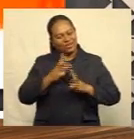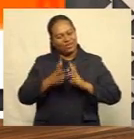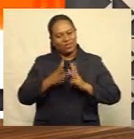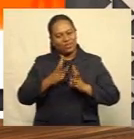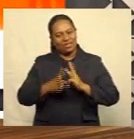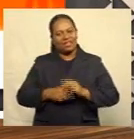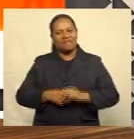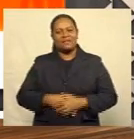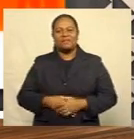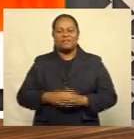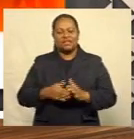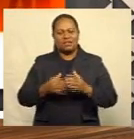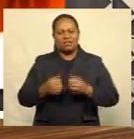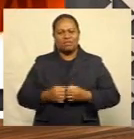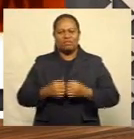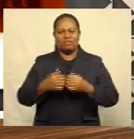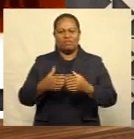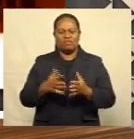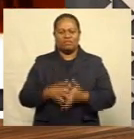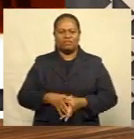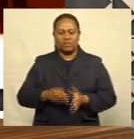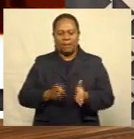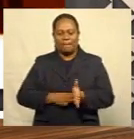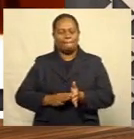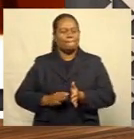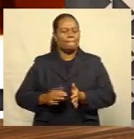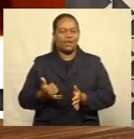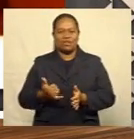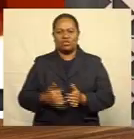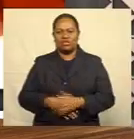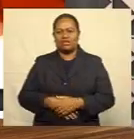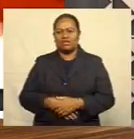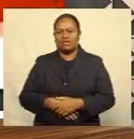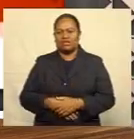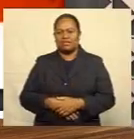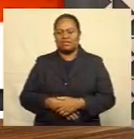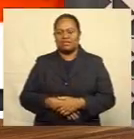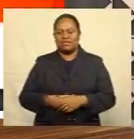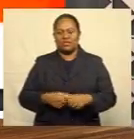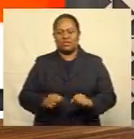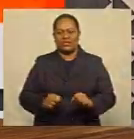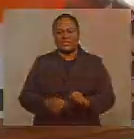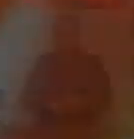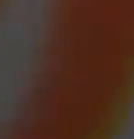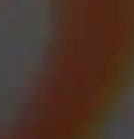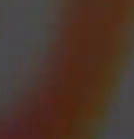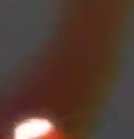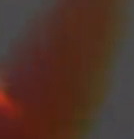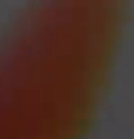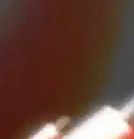Wonderful, illusionist brings magic to the streets. Find out more after the break.